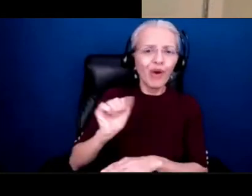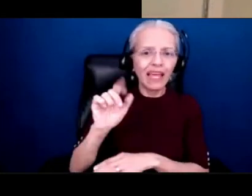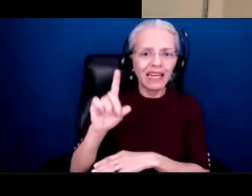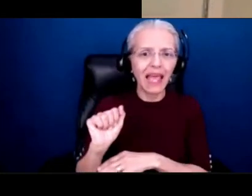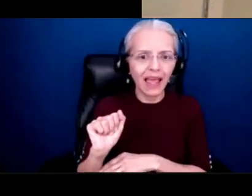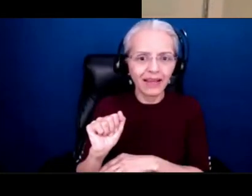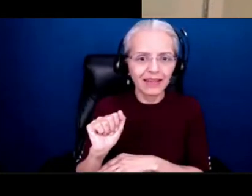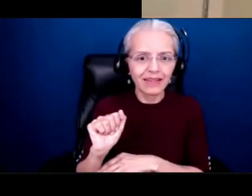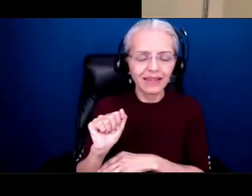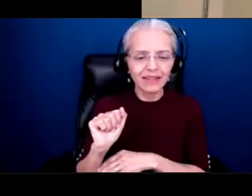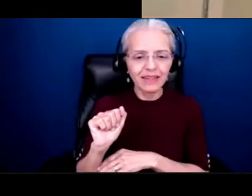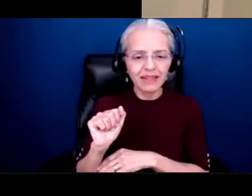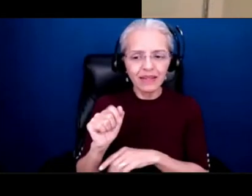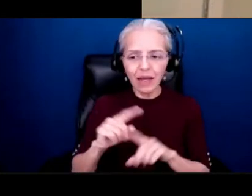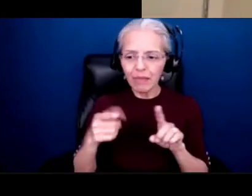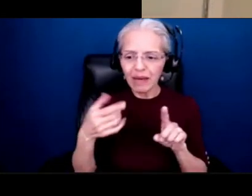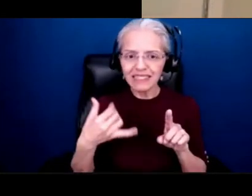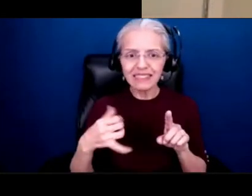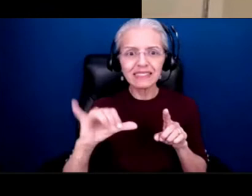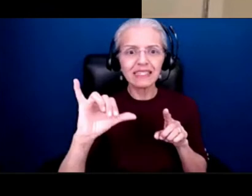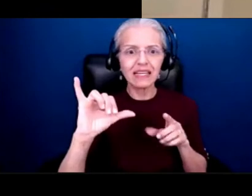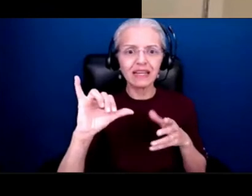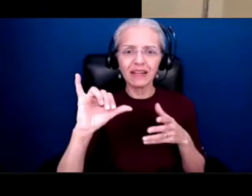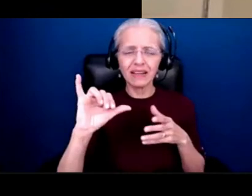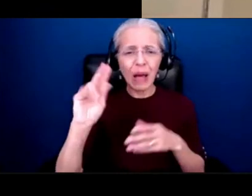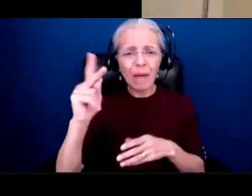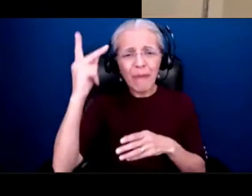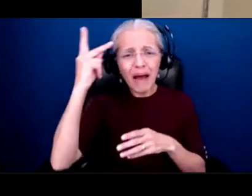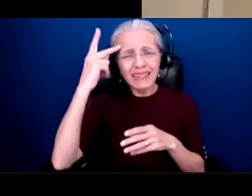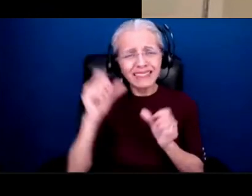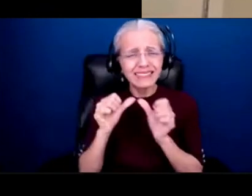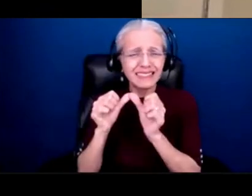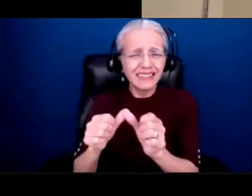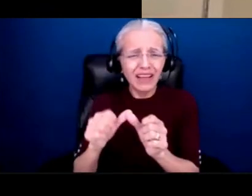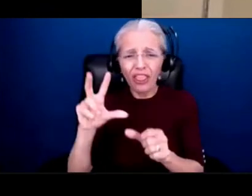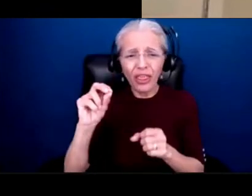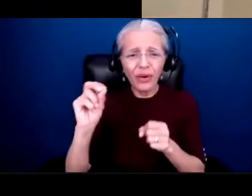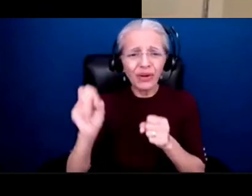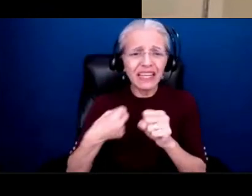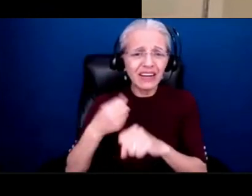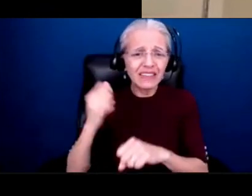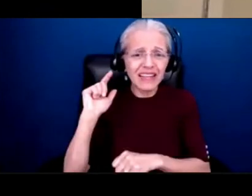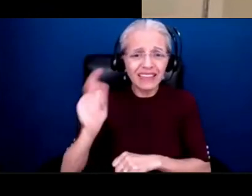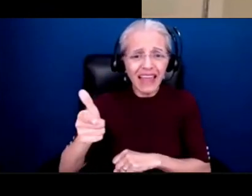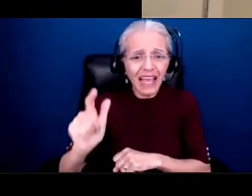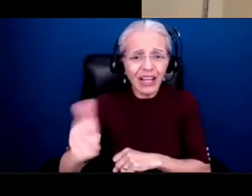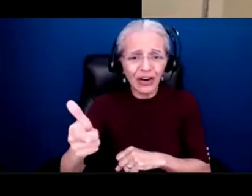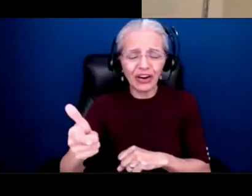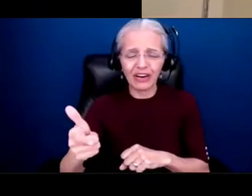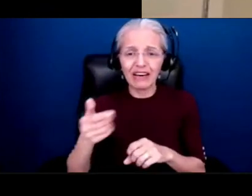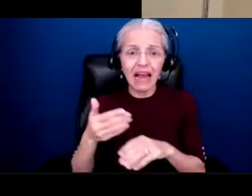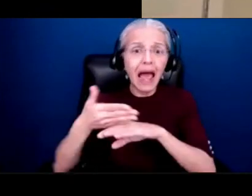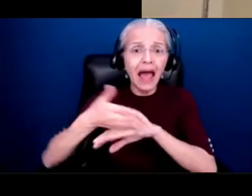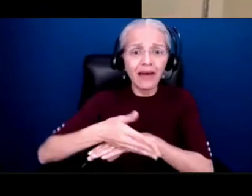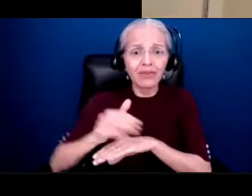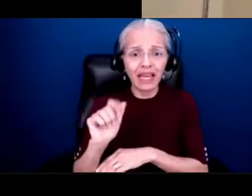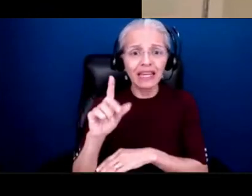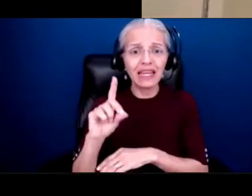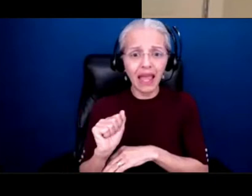still nowadays, right? 30 years, almost 30 years, well over 30 years after the